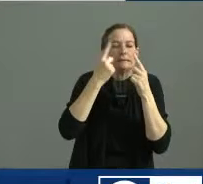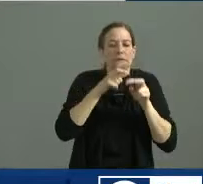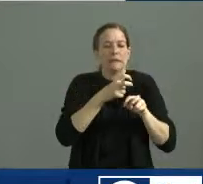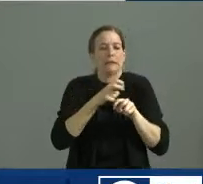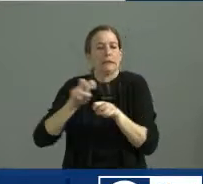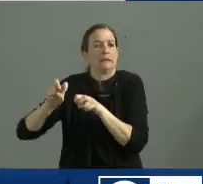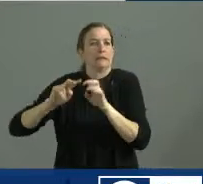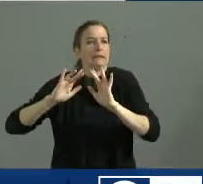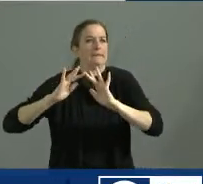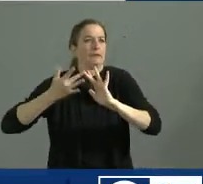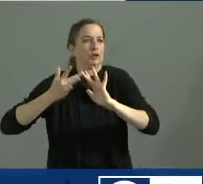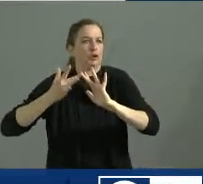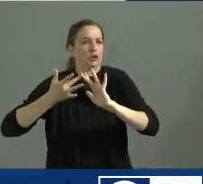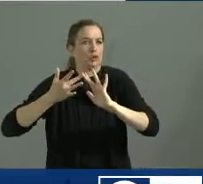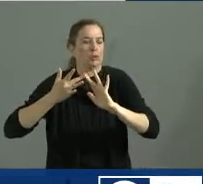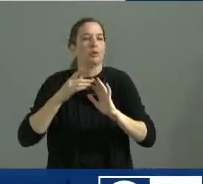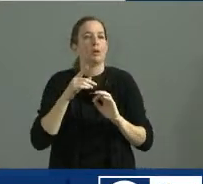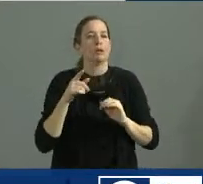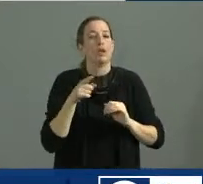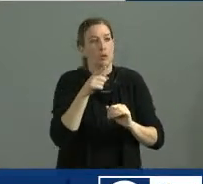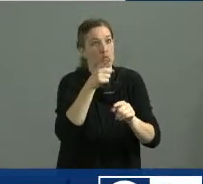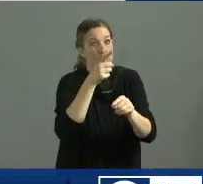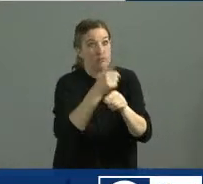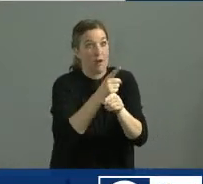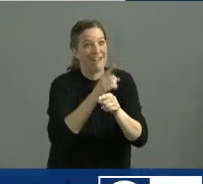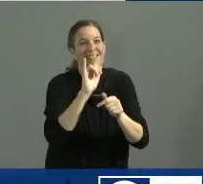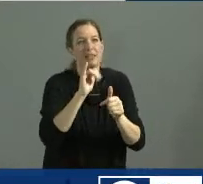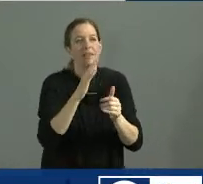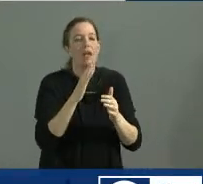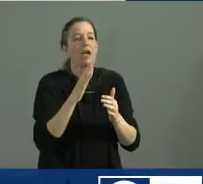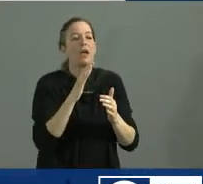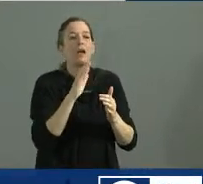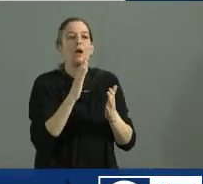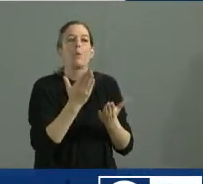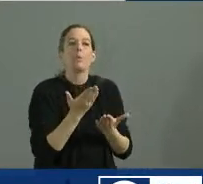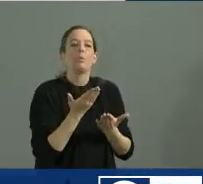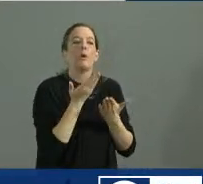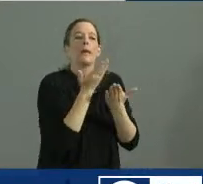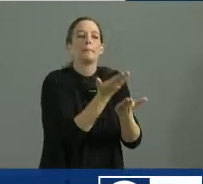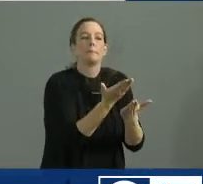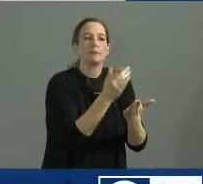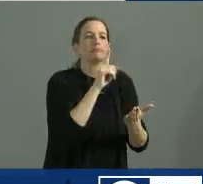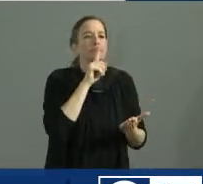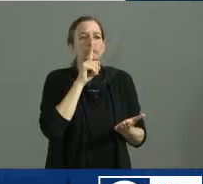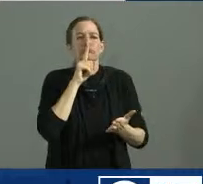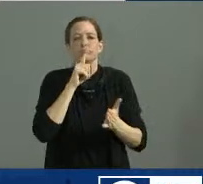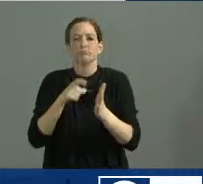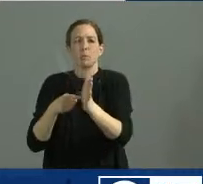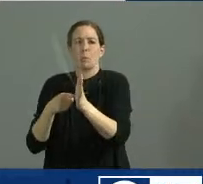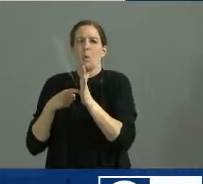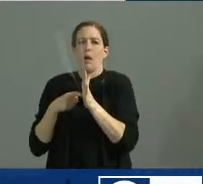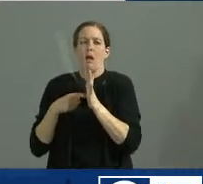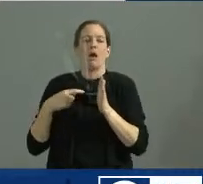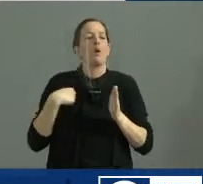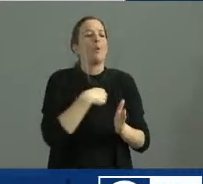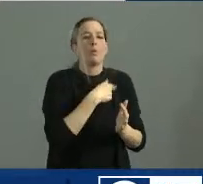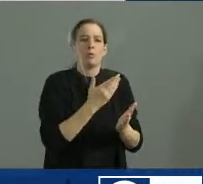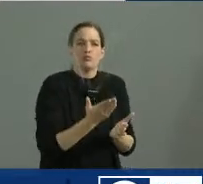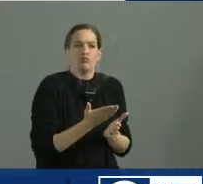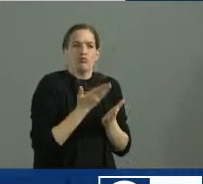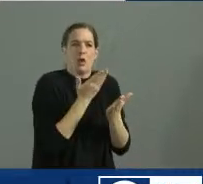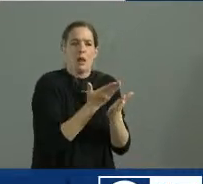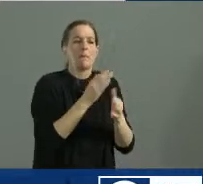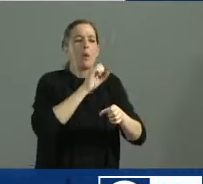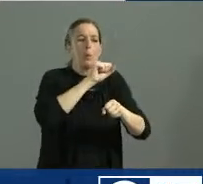They are recommendations. They are not requirements. And we would recommend that they work with their local health departments. Some school districts have